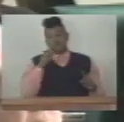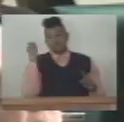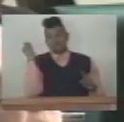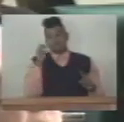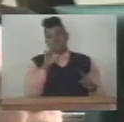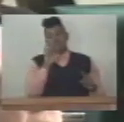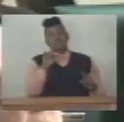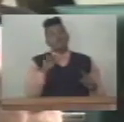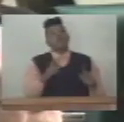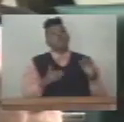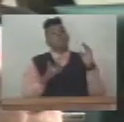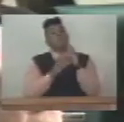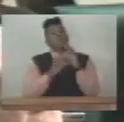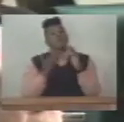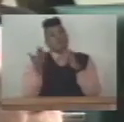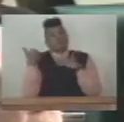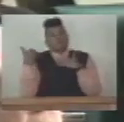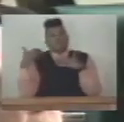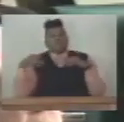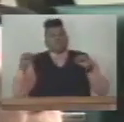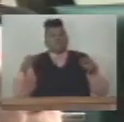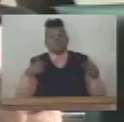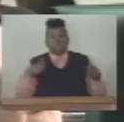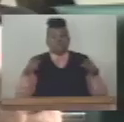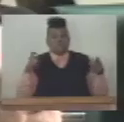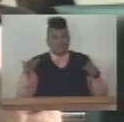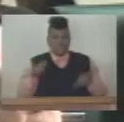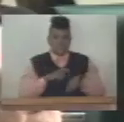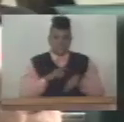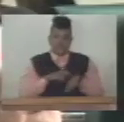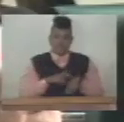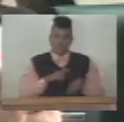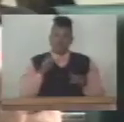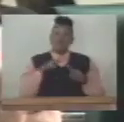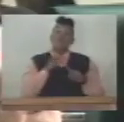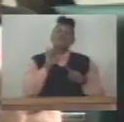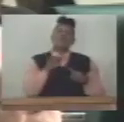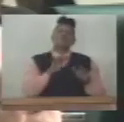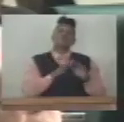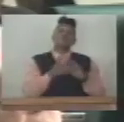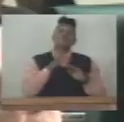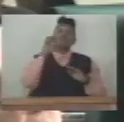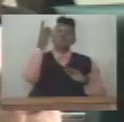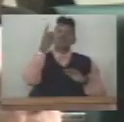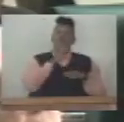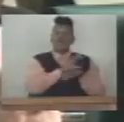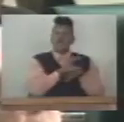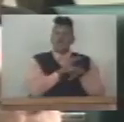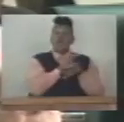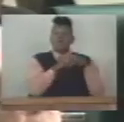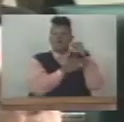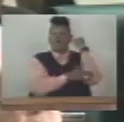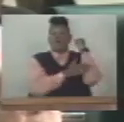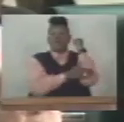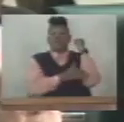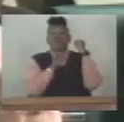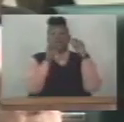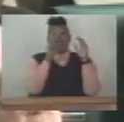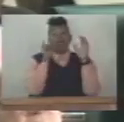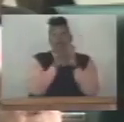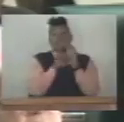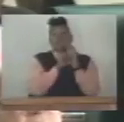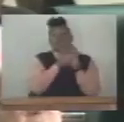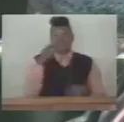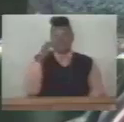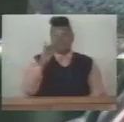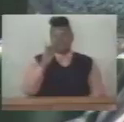named portfolio. Mr. Speaker, when that occurred, Jamaica was the first Caribbean country that had identified such a